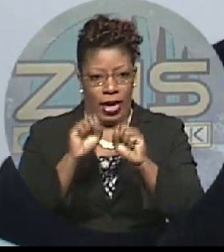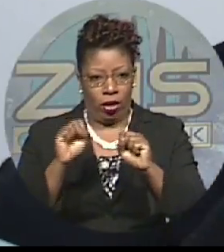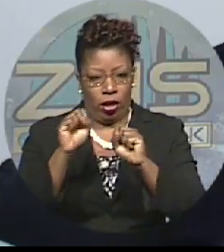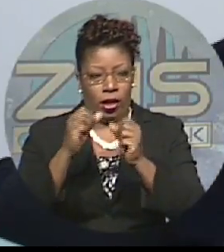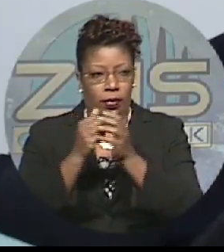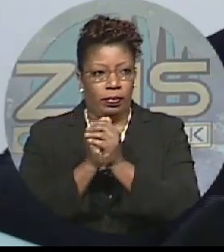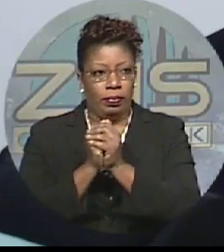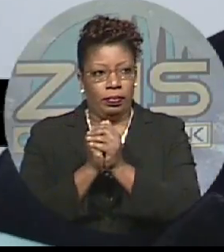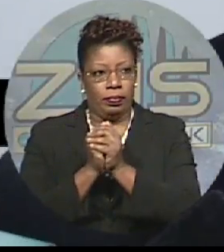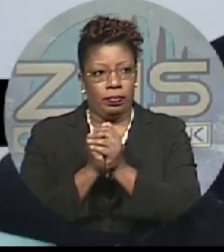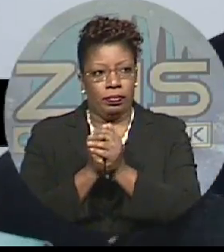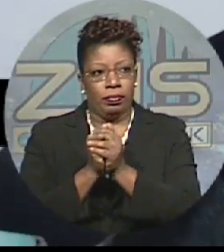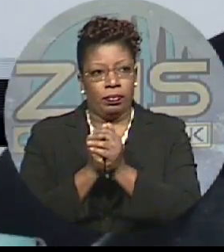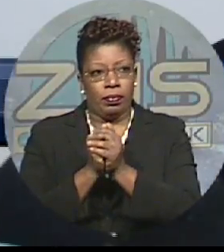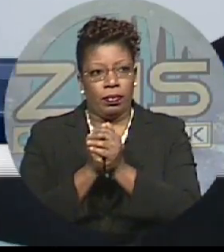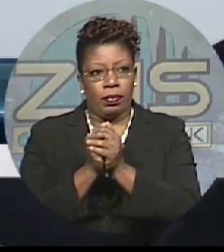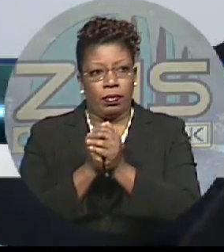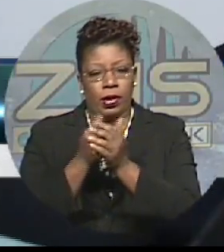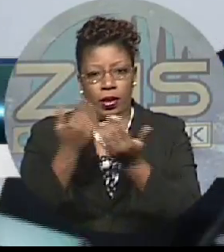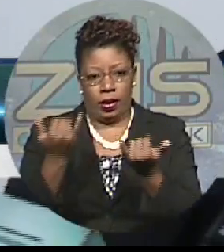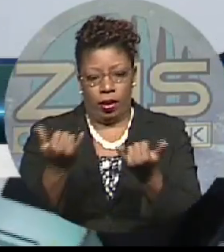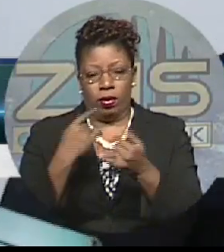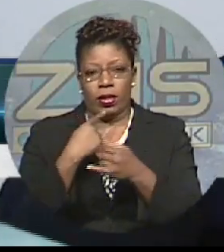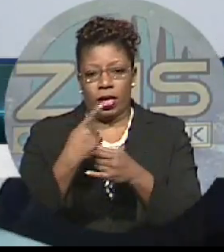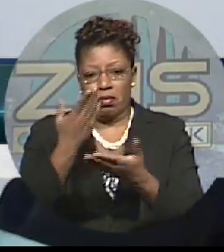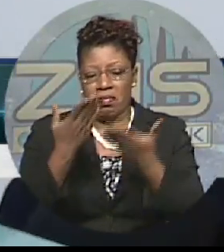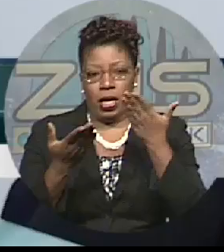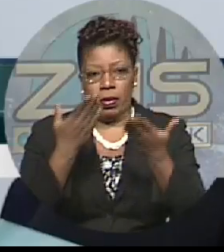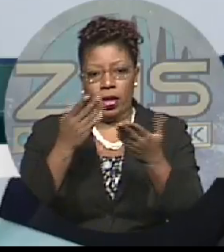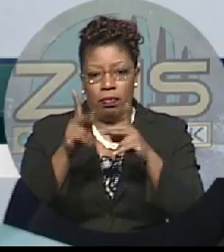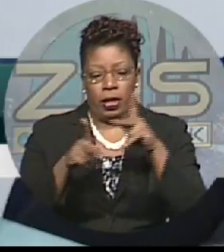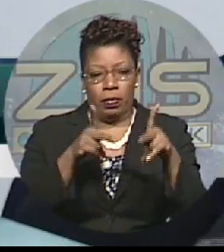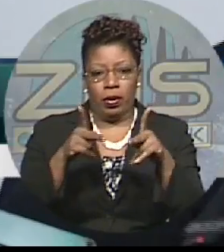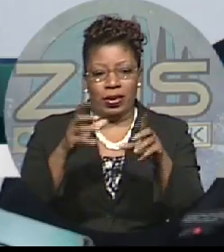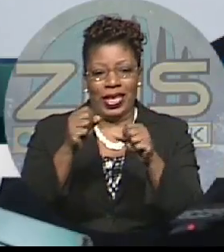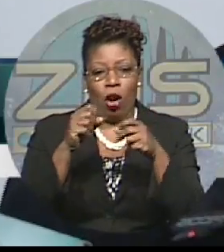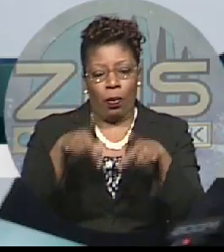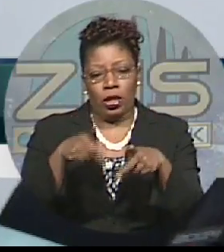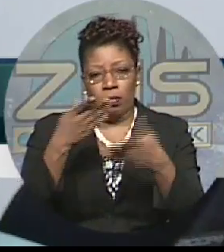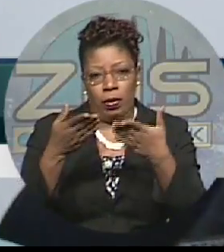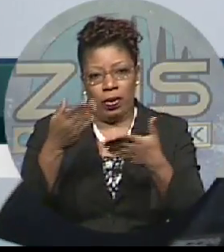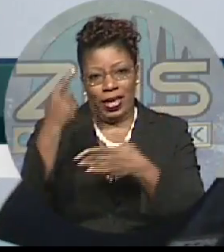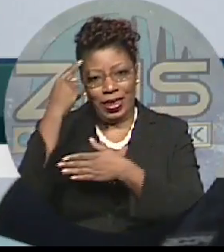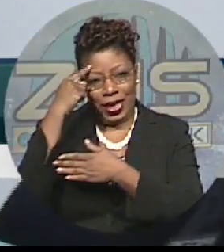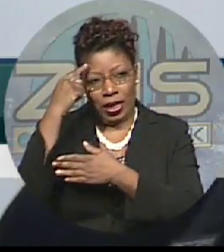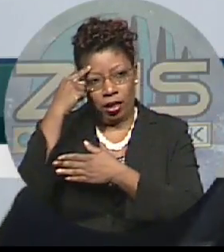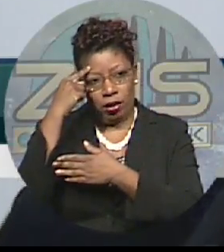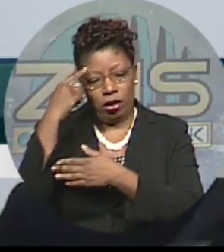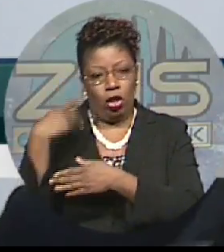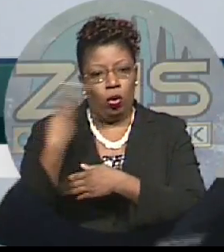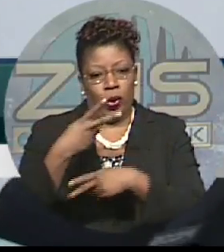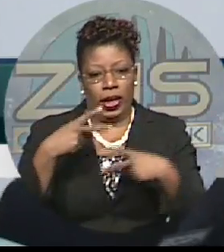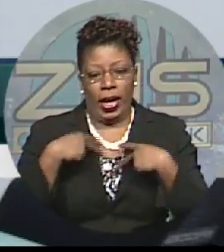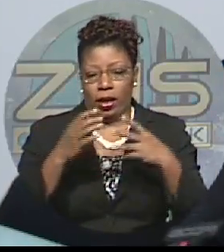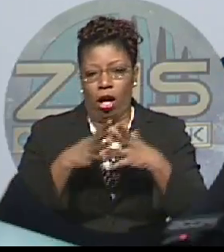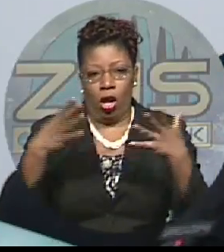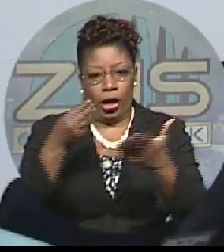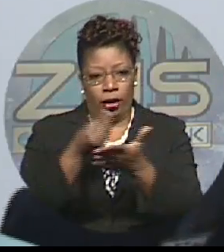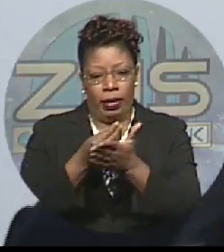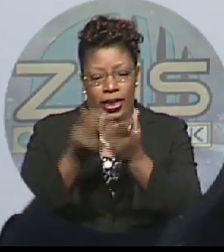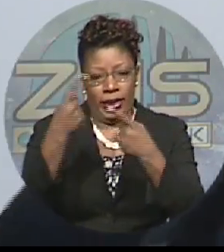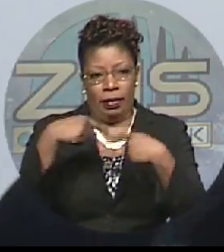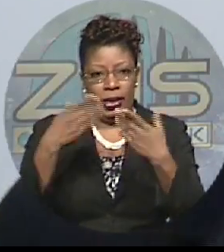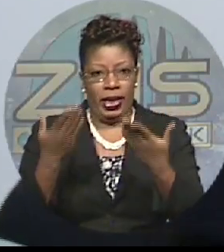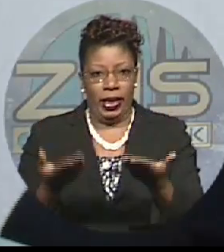know, maybe the people, they take the opportunity, maybe they think we had a lot of money coming